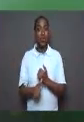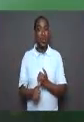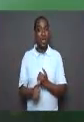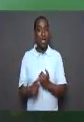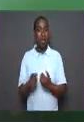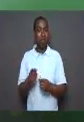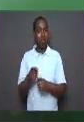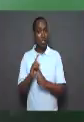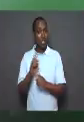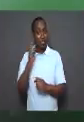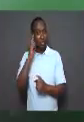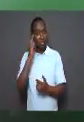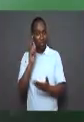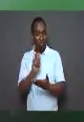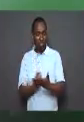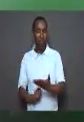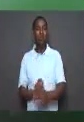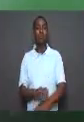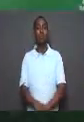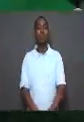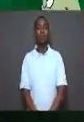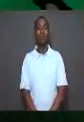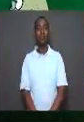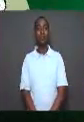Write down your ideas.